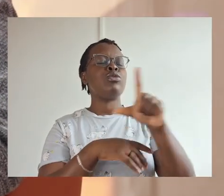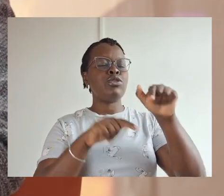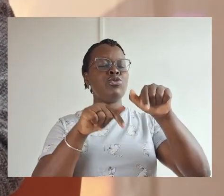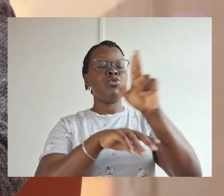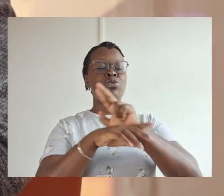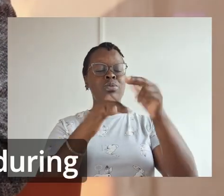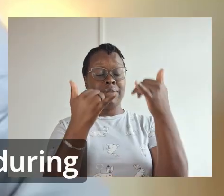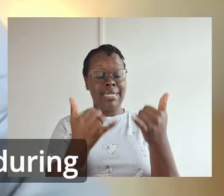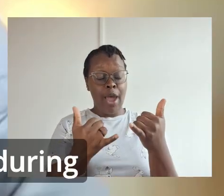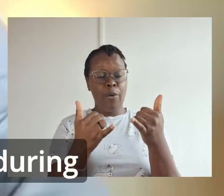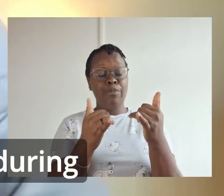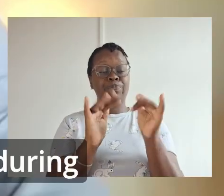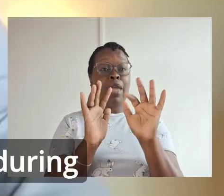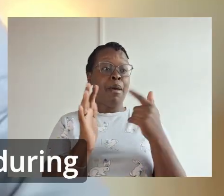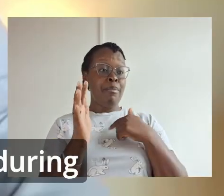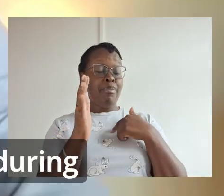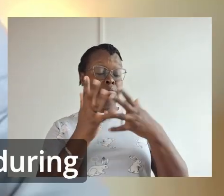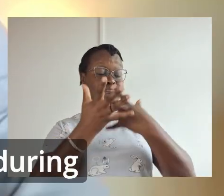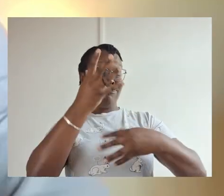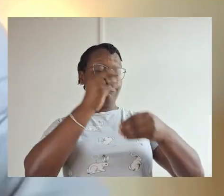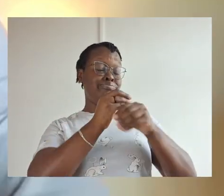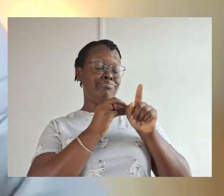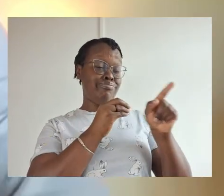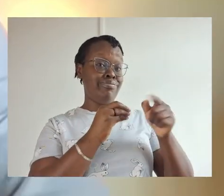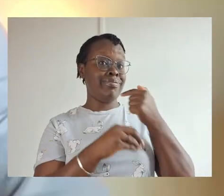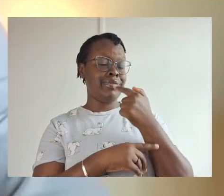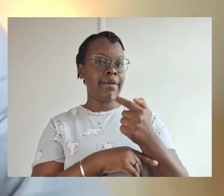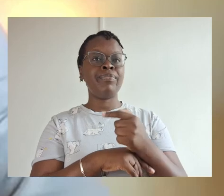using at the moment? I'll start with what Abdullahi said during the